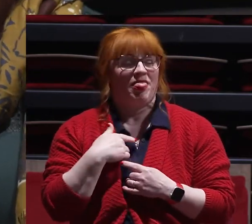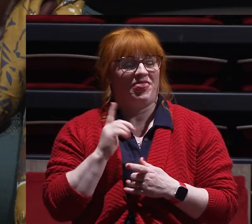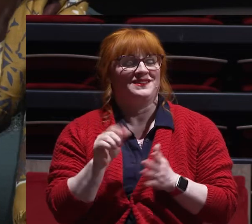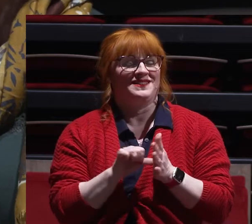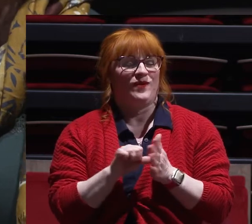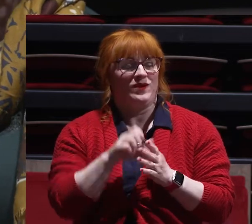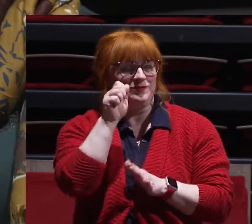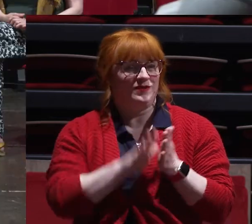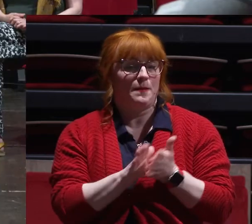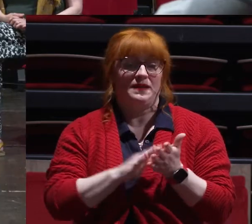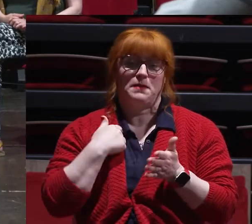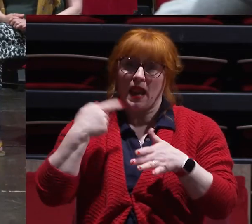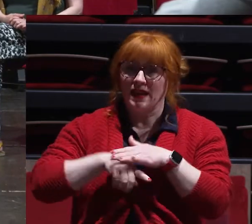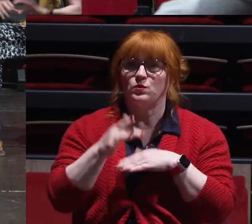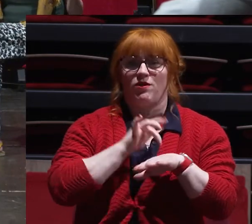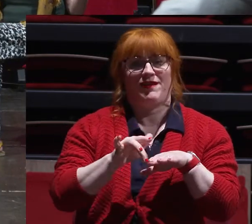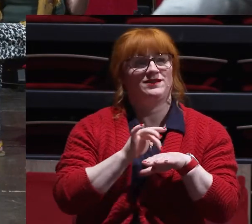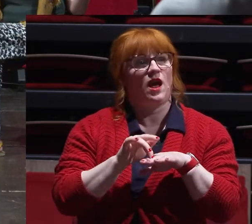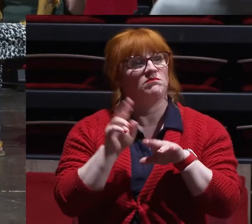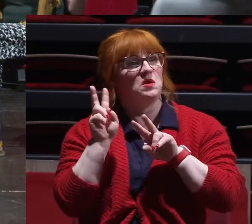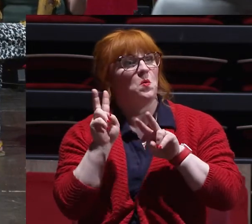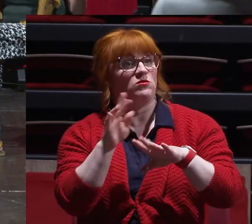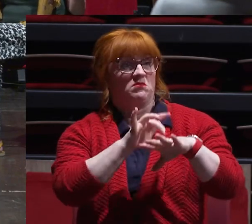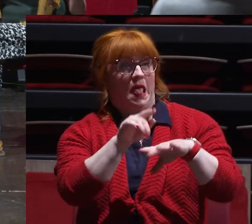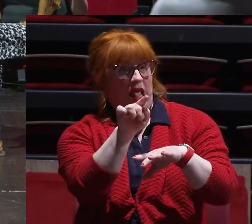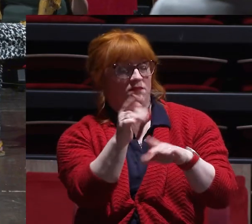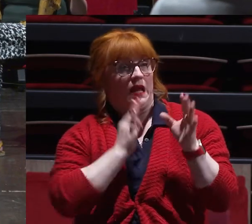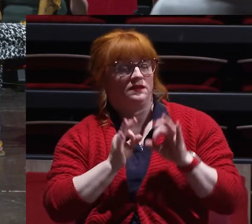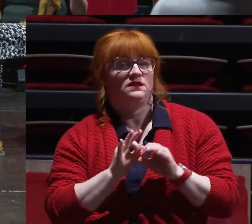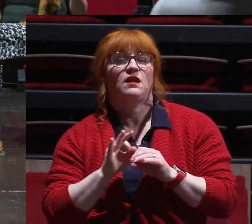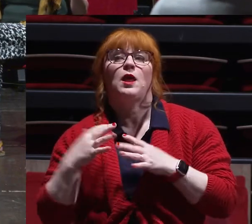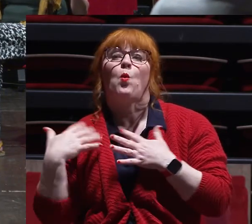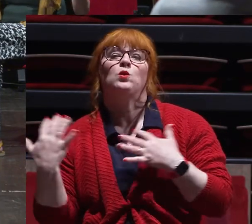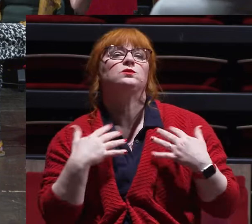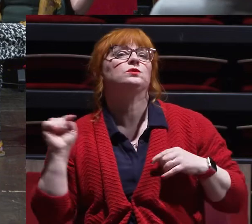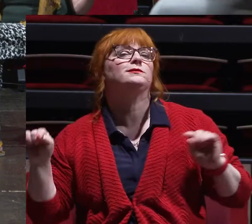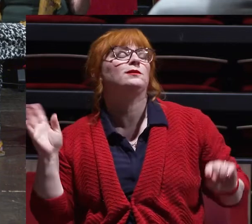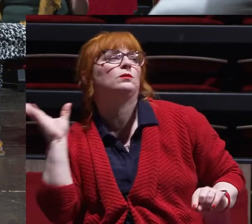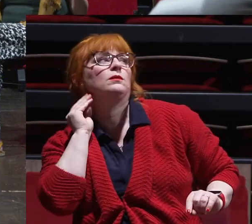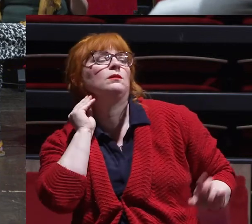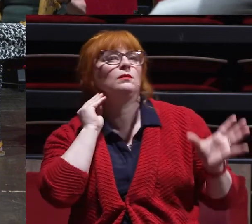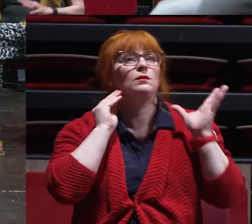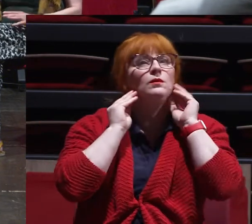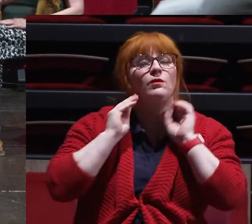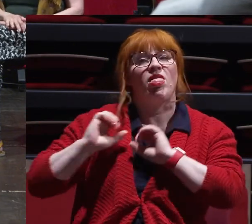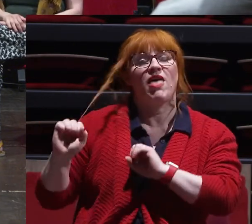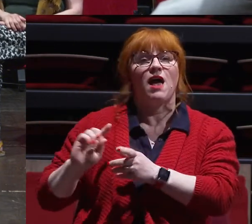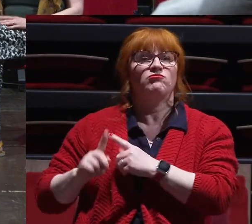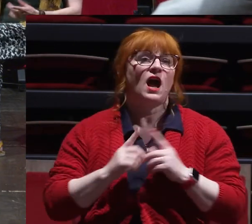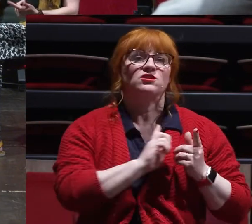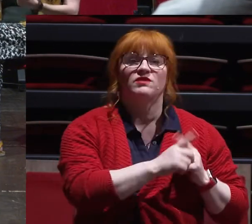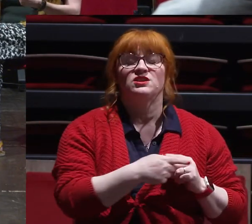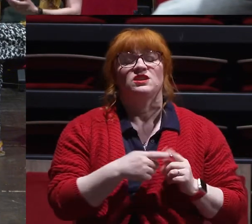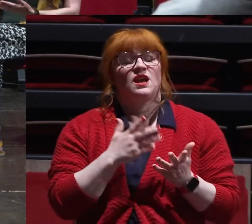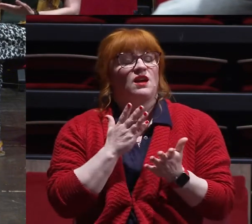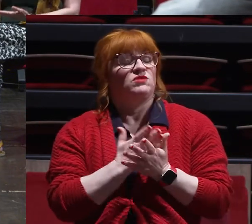if they don't know who you are. So I would sit and watch the reading and listen and watch their reaction. You're like, no, that's not working. Okay, we